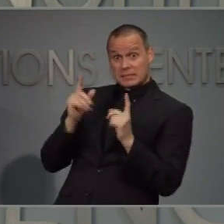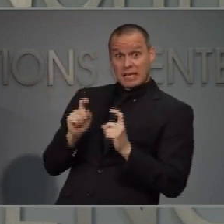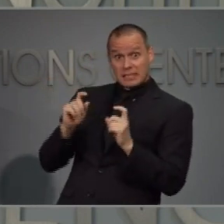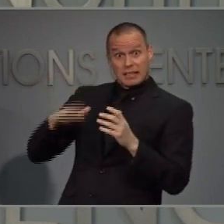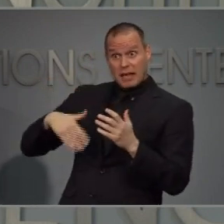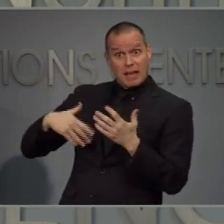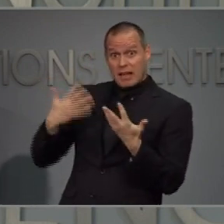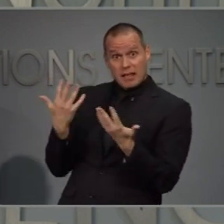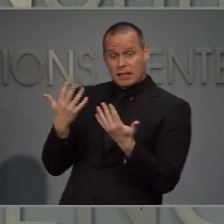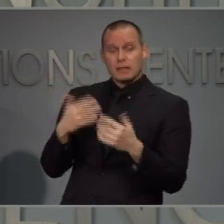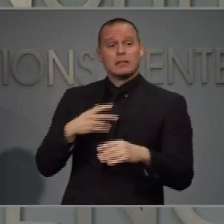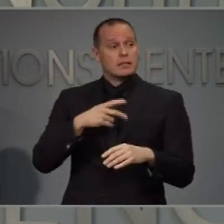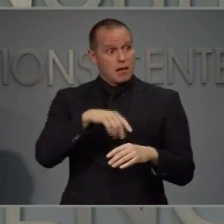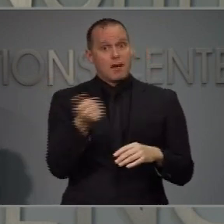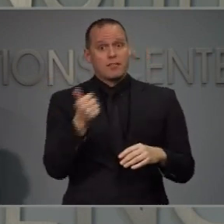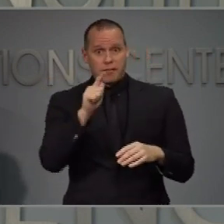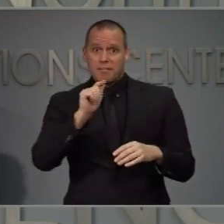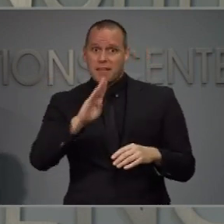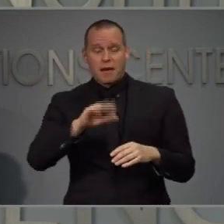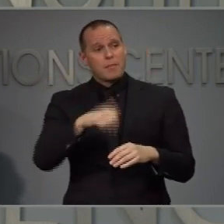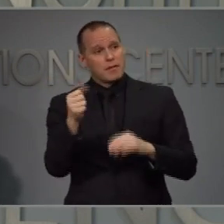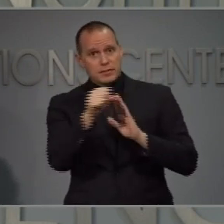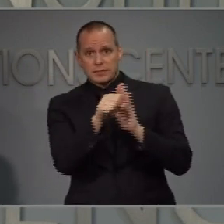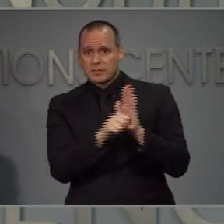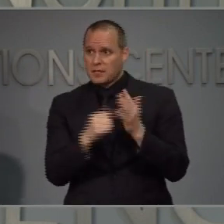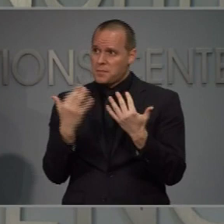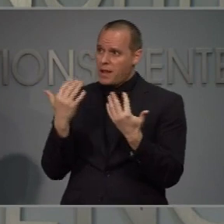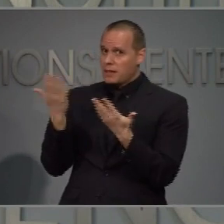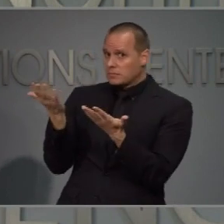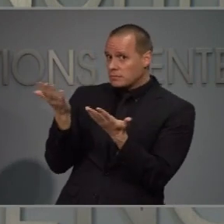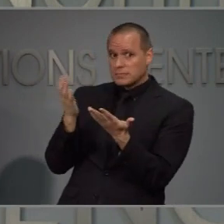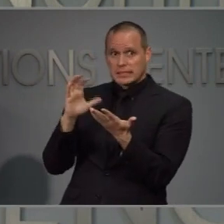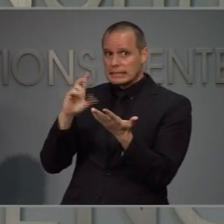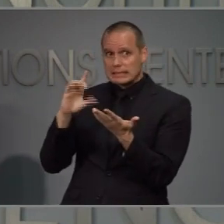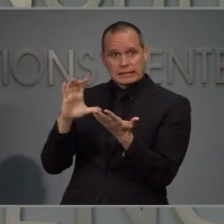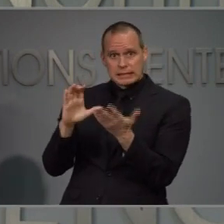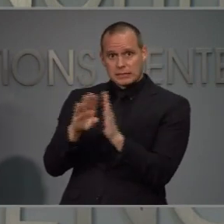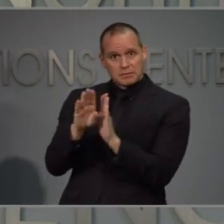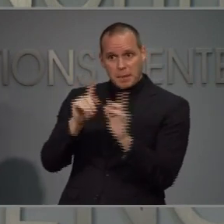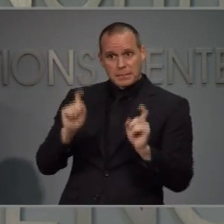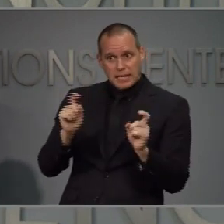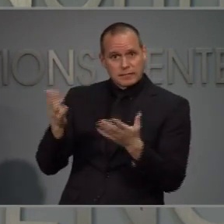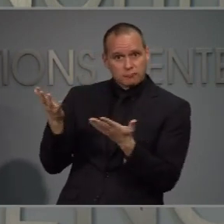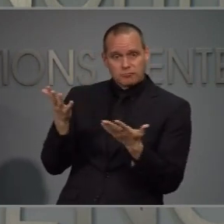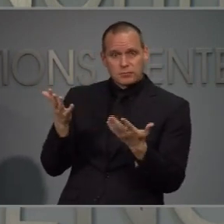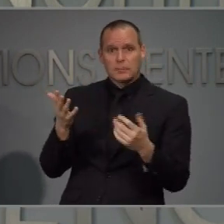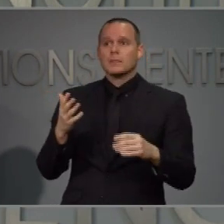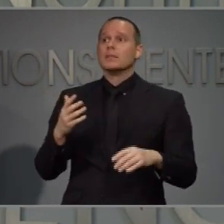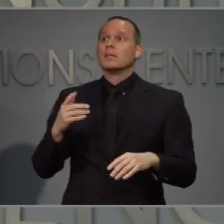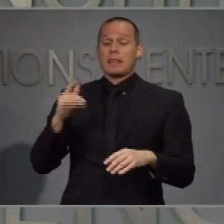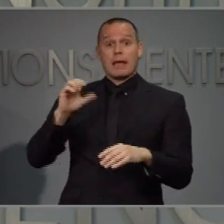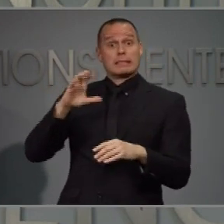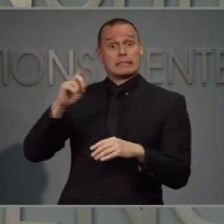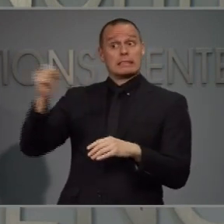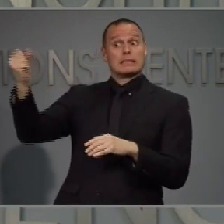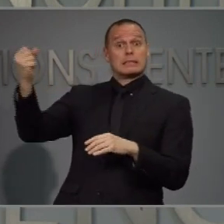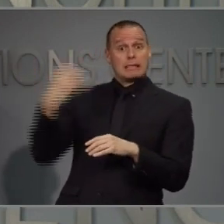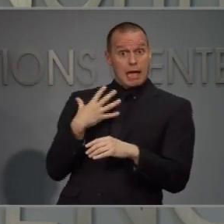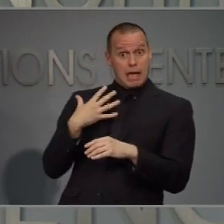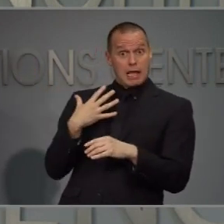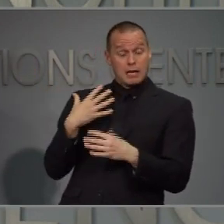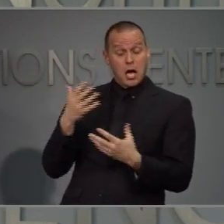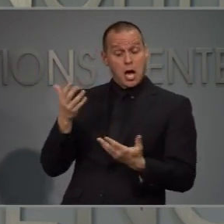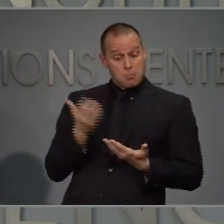public labs in other states. It turned out when that test was sent to us in other states that it was an invalid